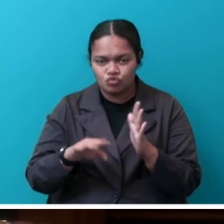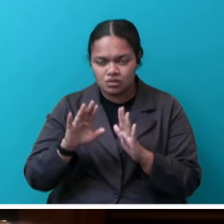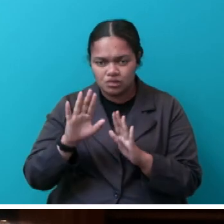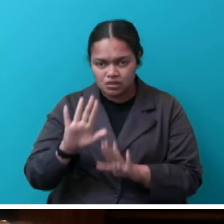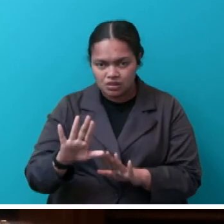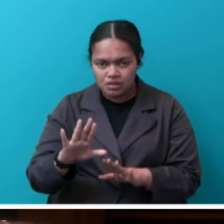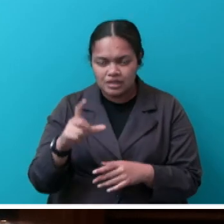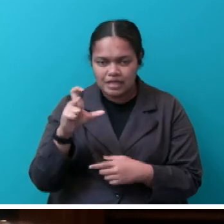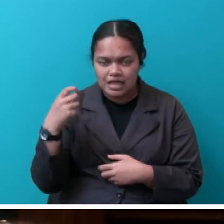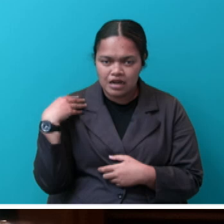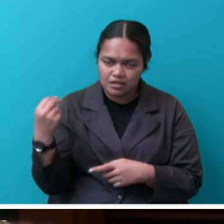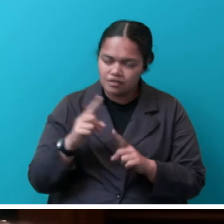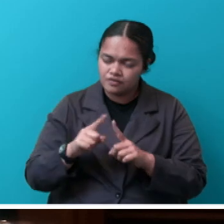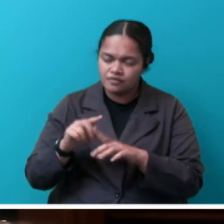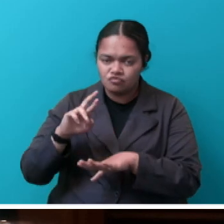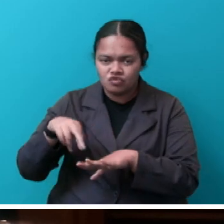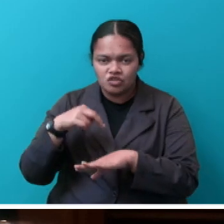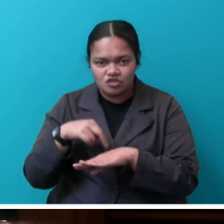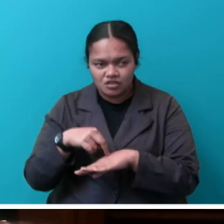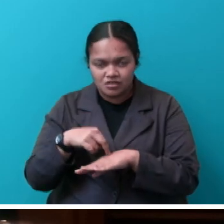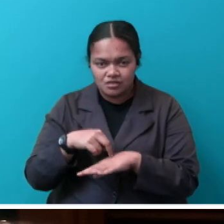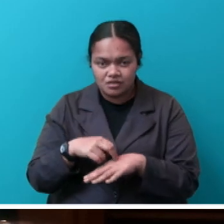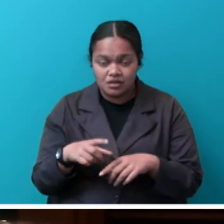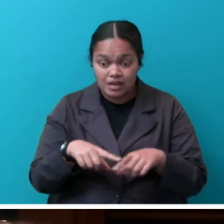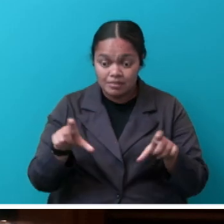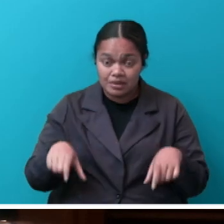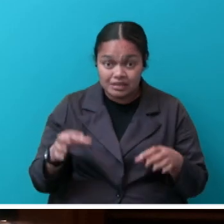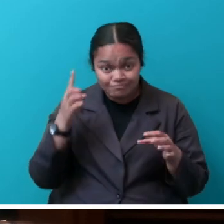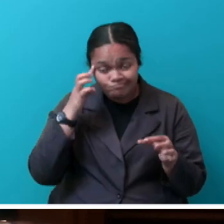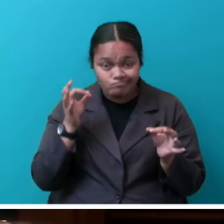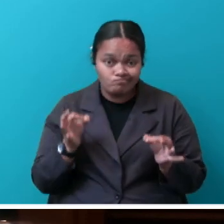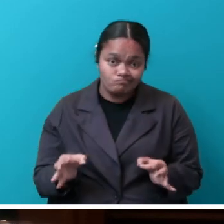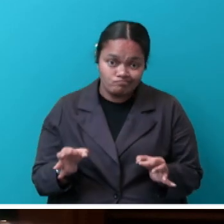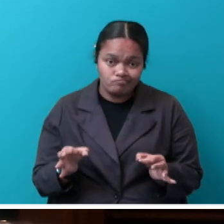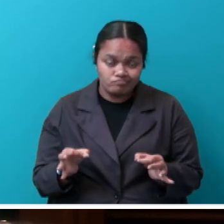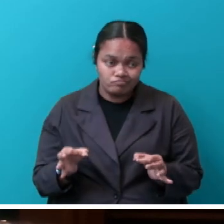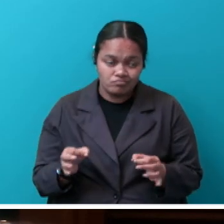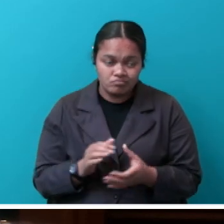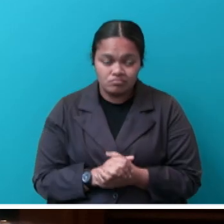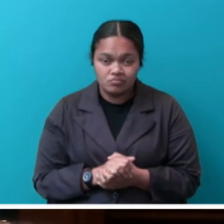and other regions. Cabinet decision of Cabinet Paper